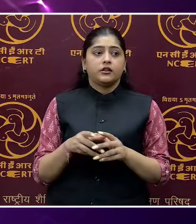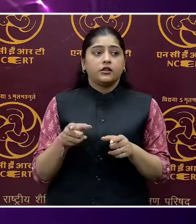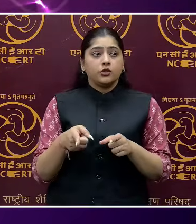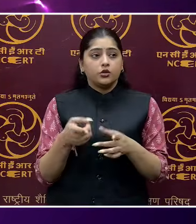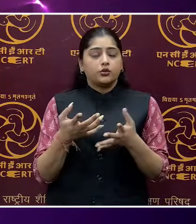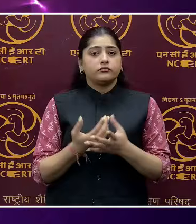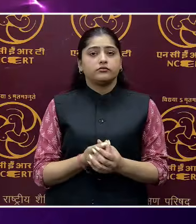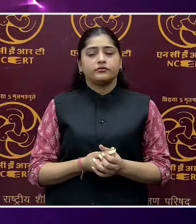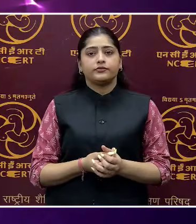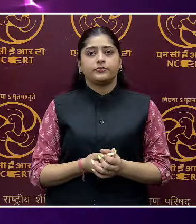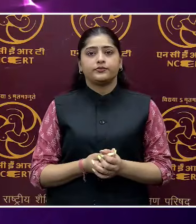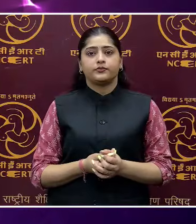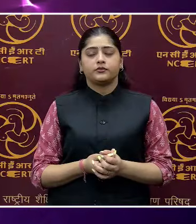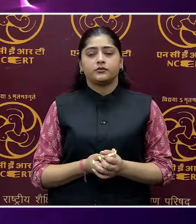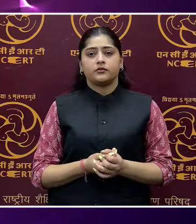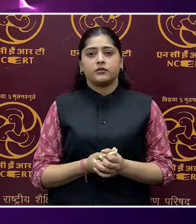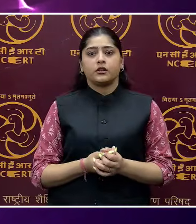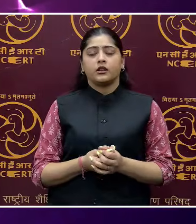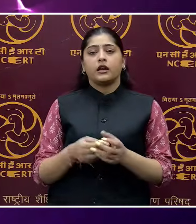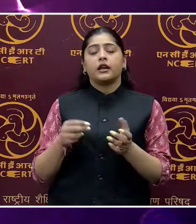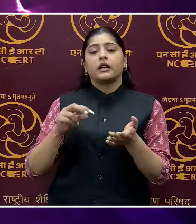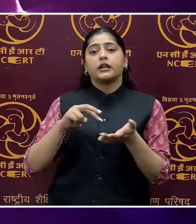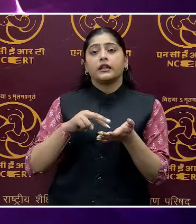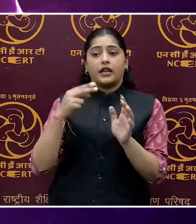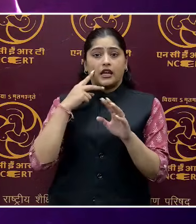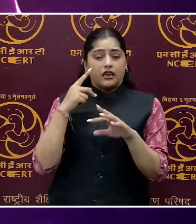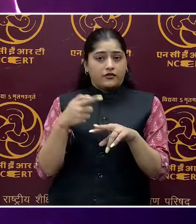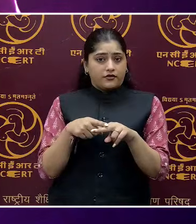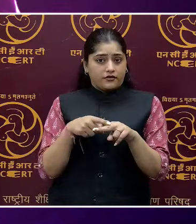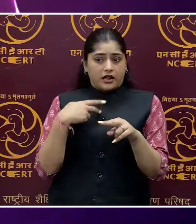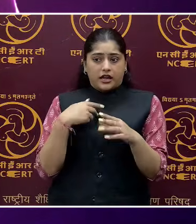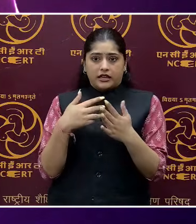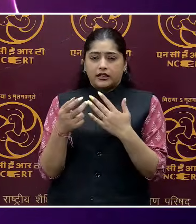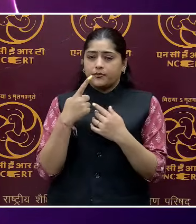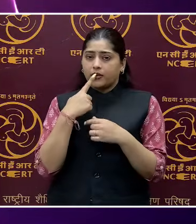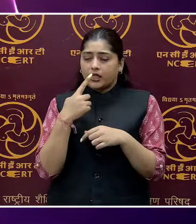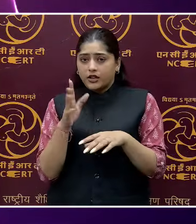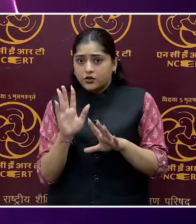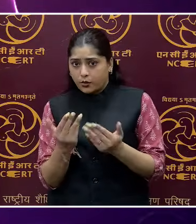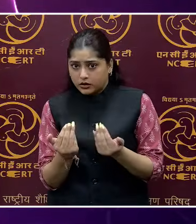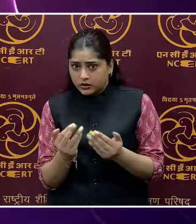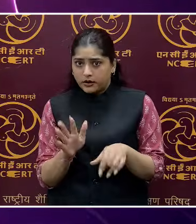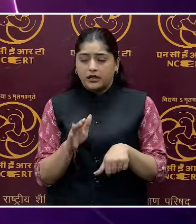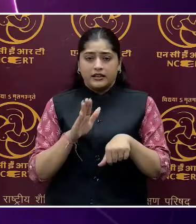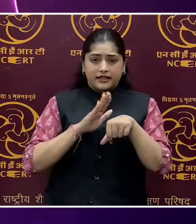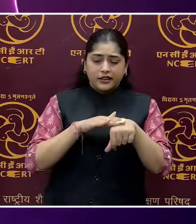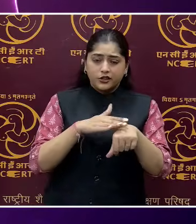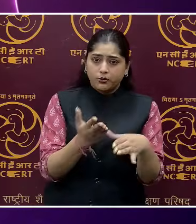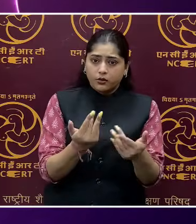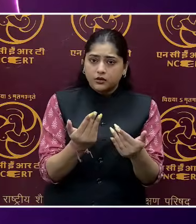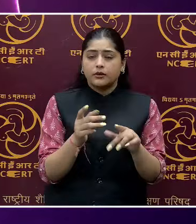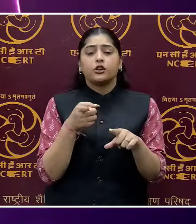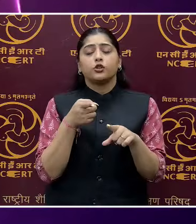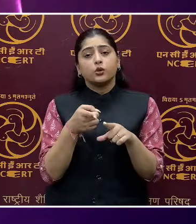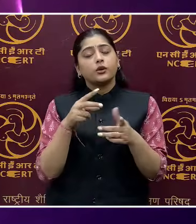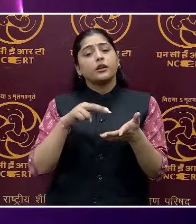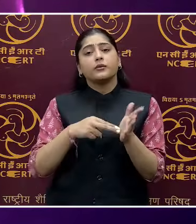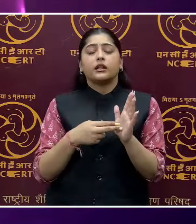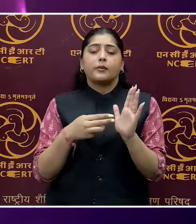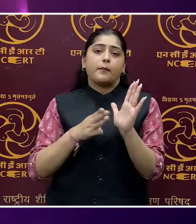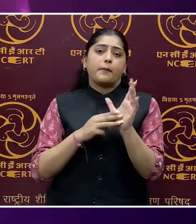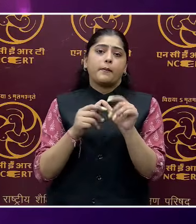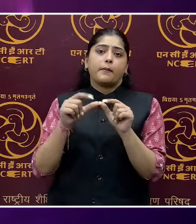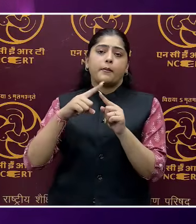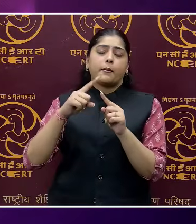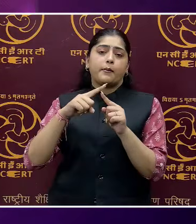matter. It is made up of tiny particles that cannot be seen with the naked eye.